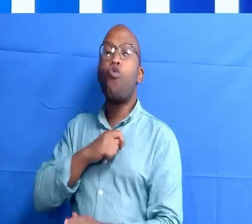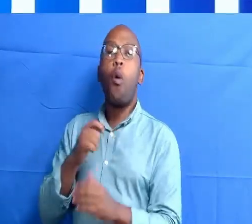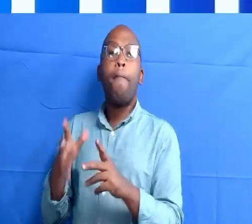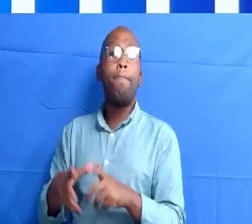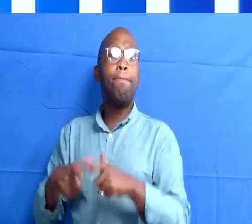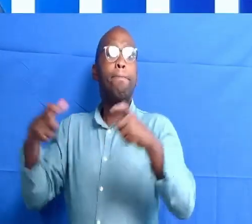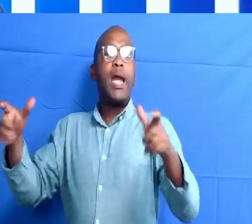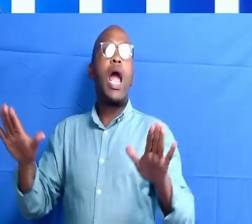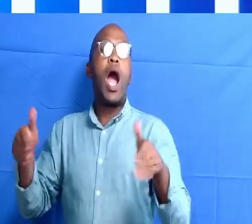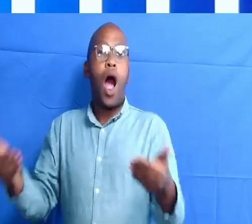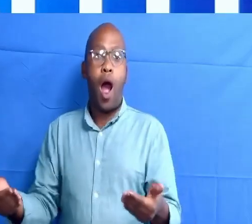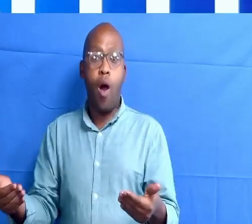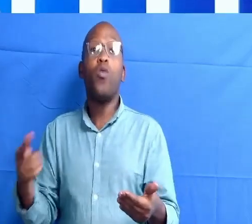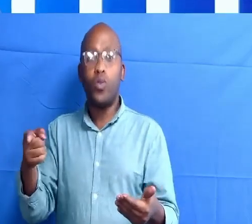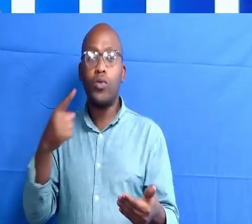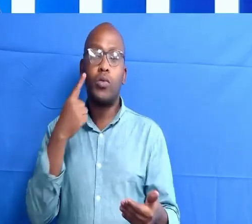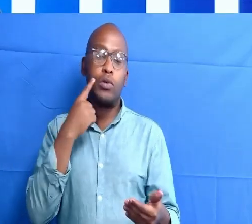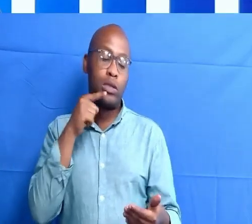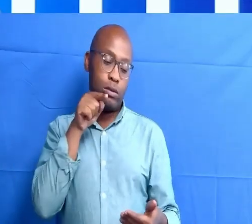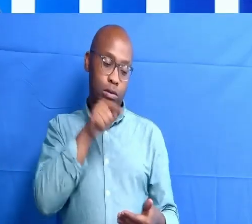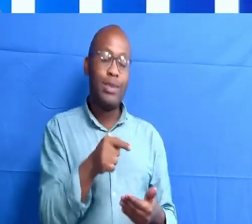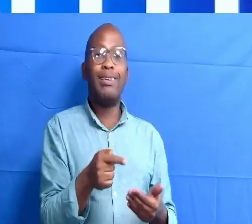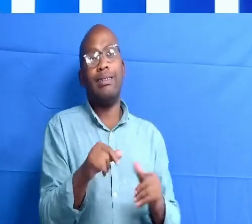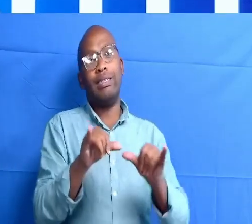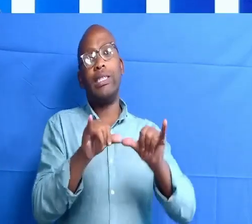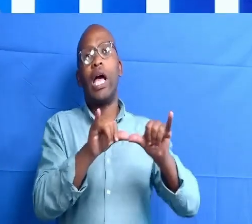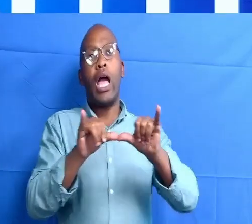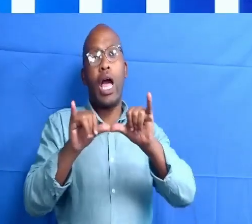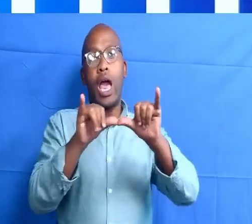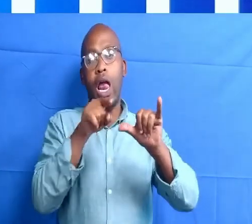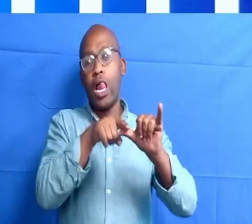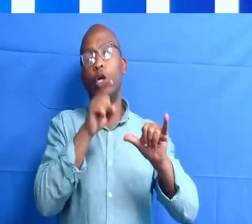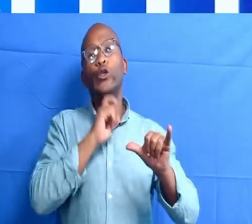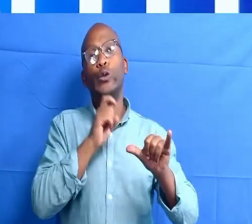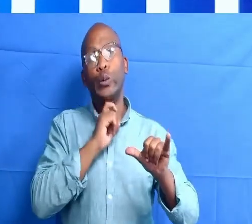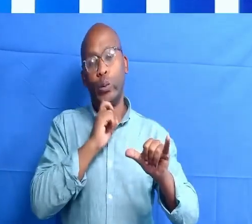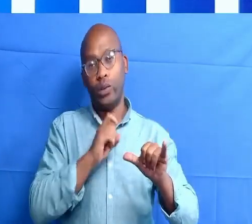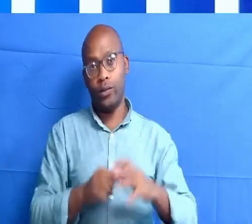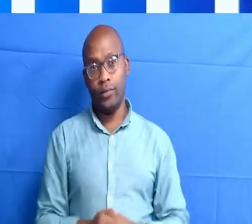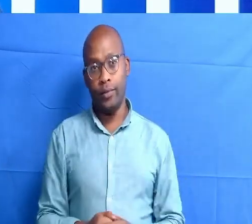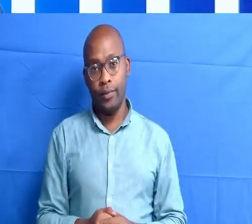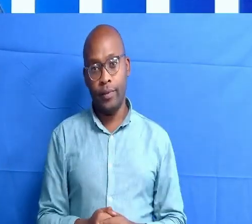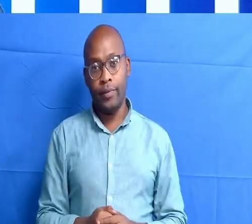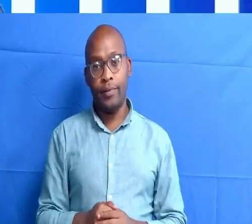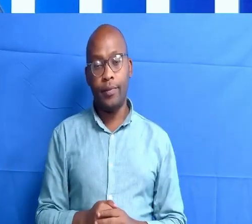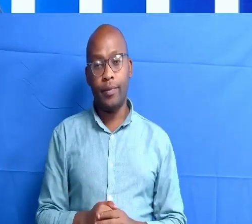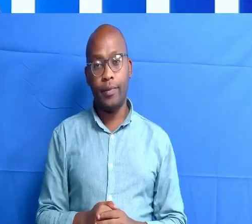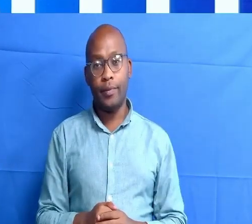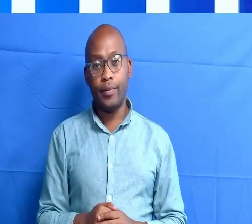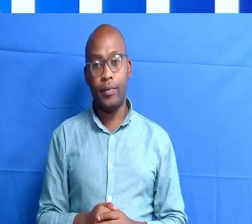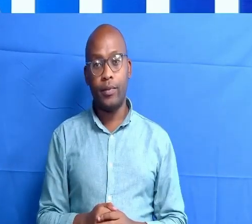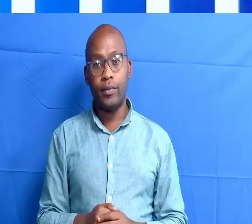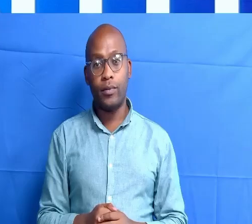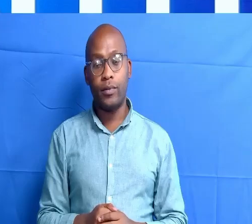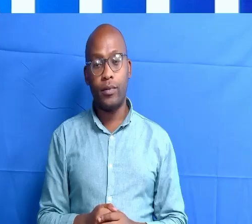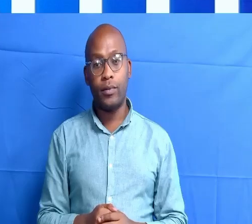big it is, that scales. So if you are having those